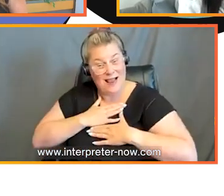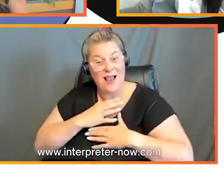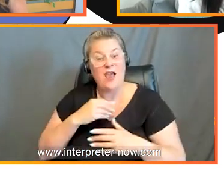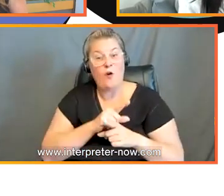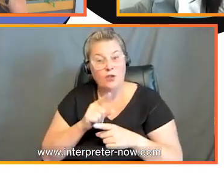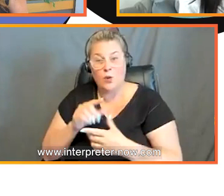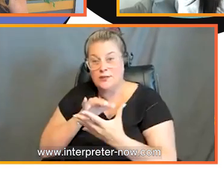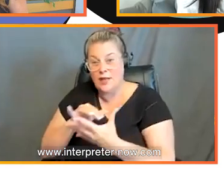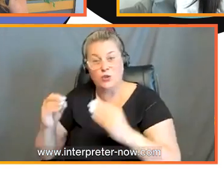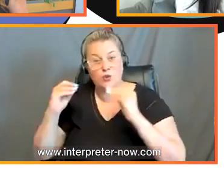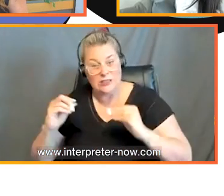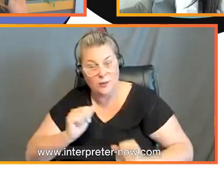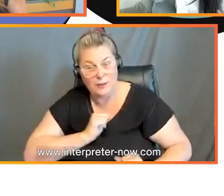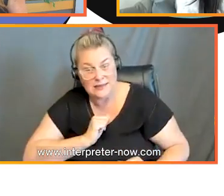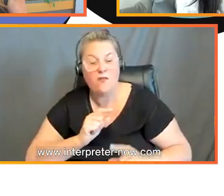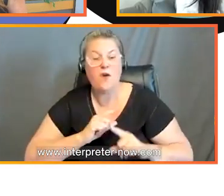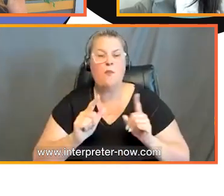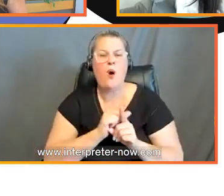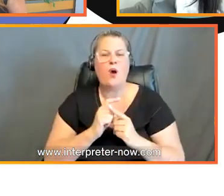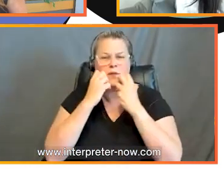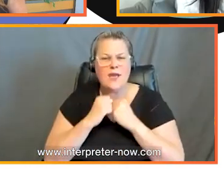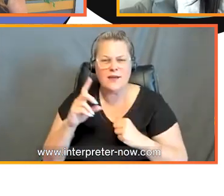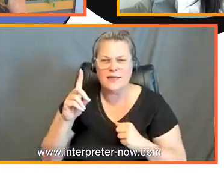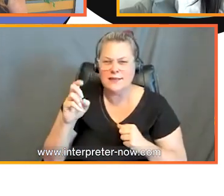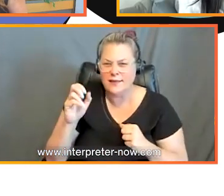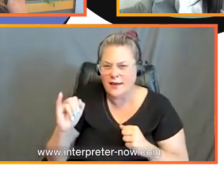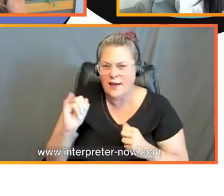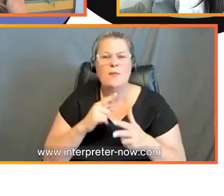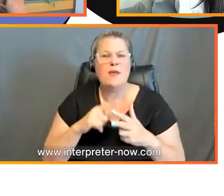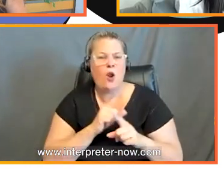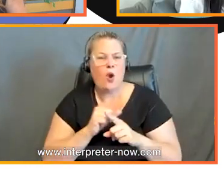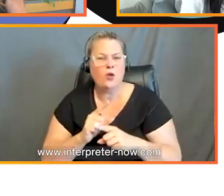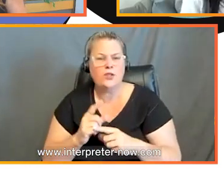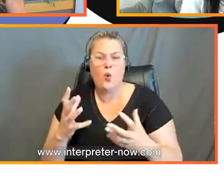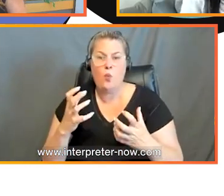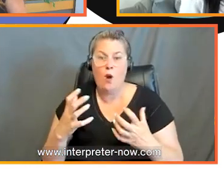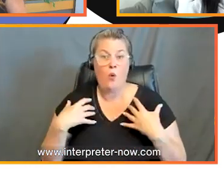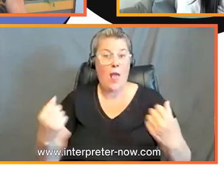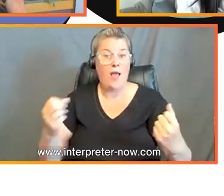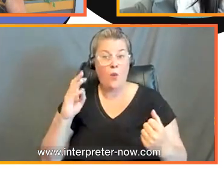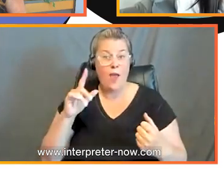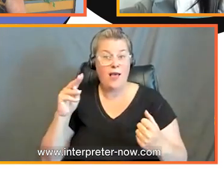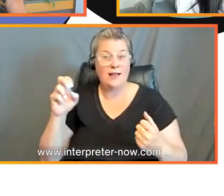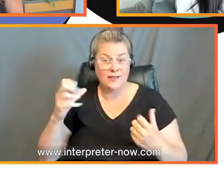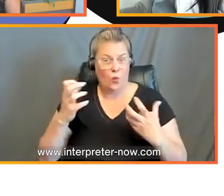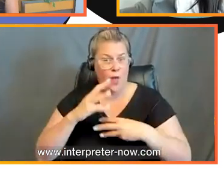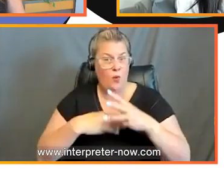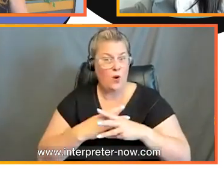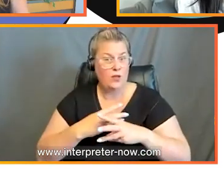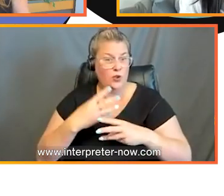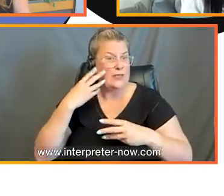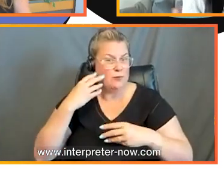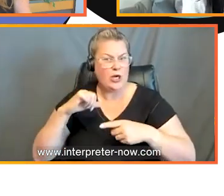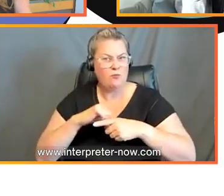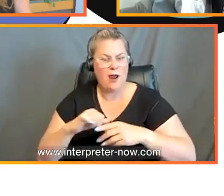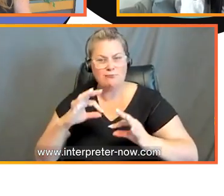about DEI, but also cares about wellness and wants the world to enjoy and experience practices like yoga. And so in the book, I talk a lot